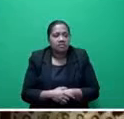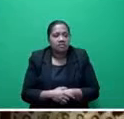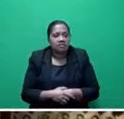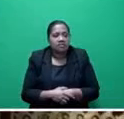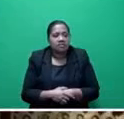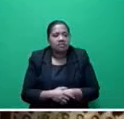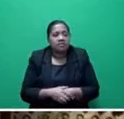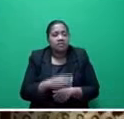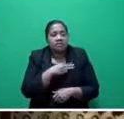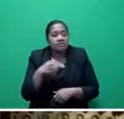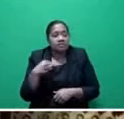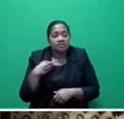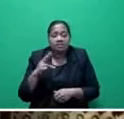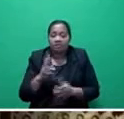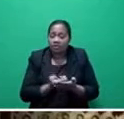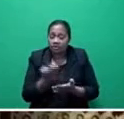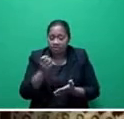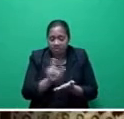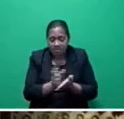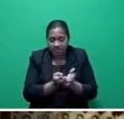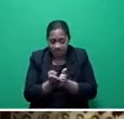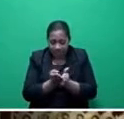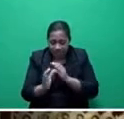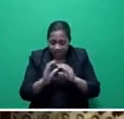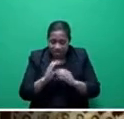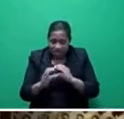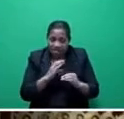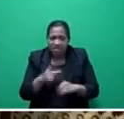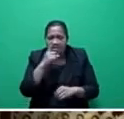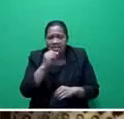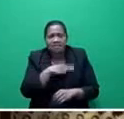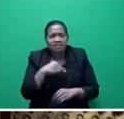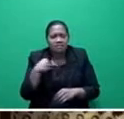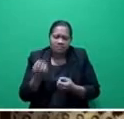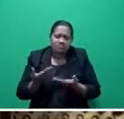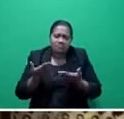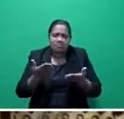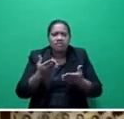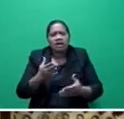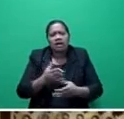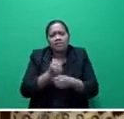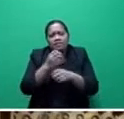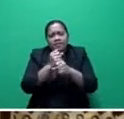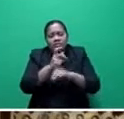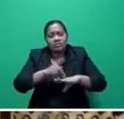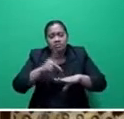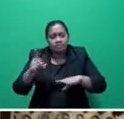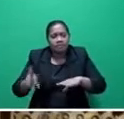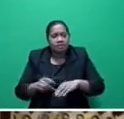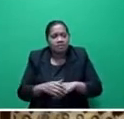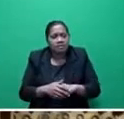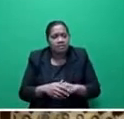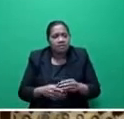and Minister for Economy, Civil Service and Communications. Can the Minister provide an update to Parliament on the